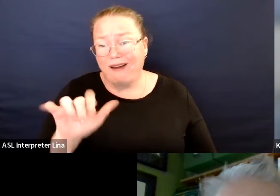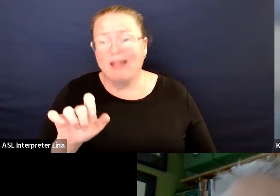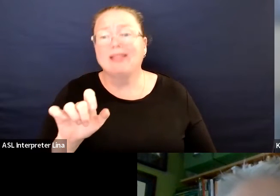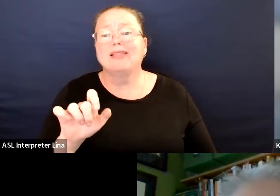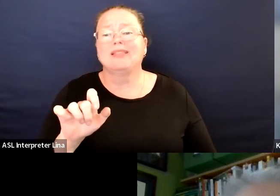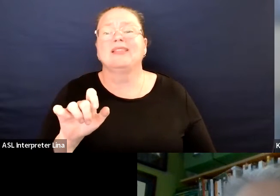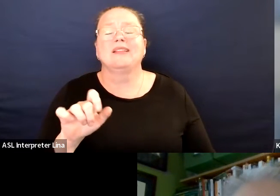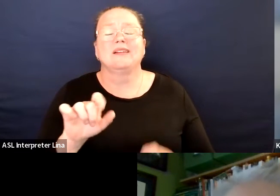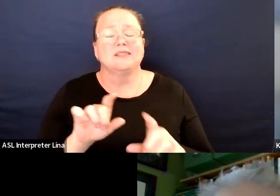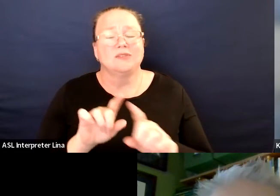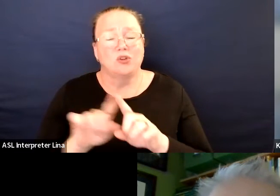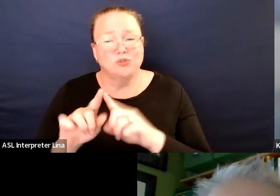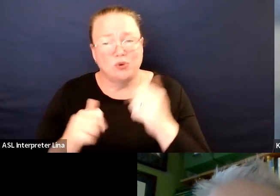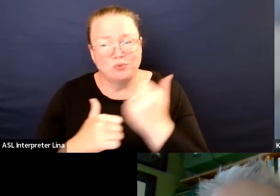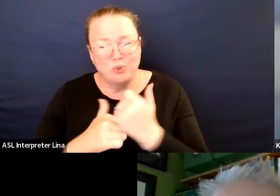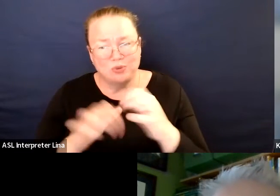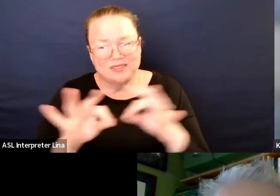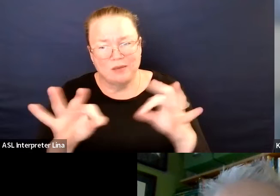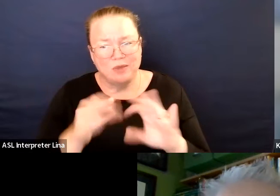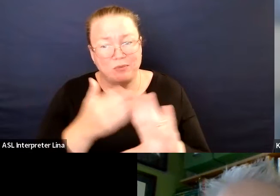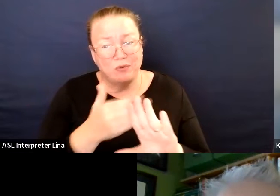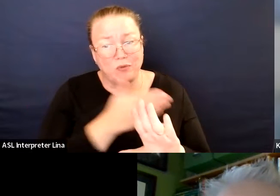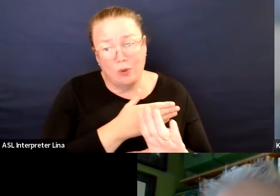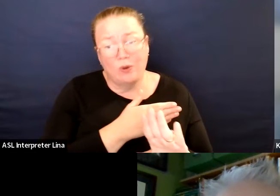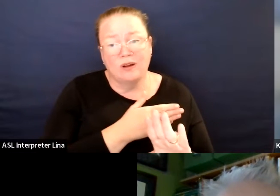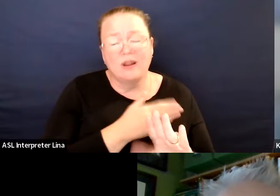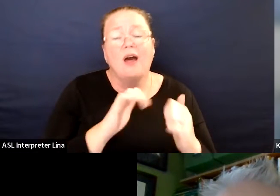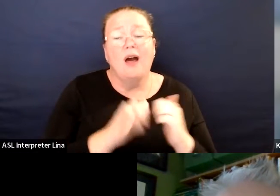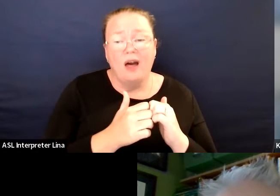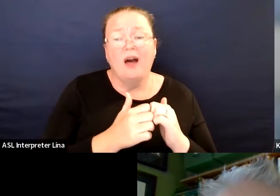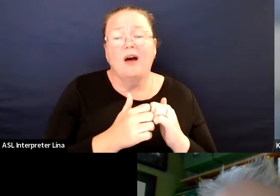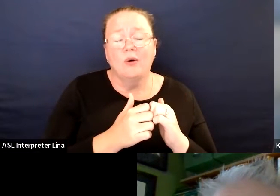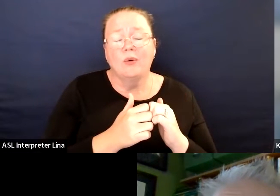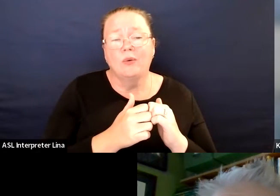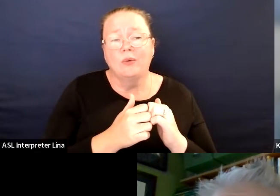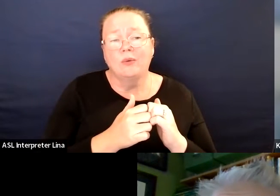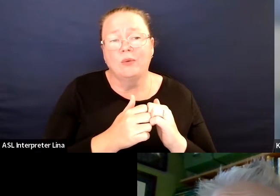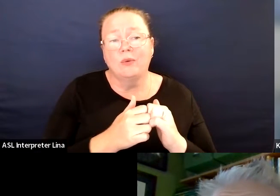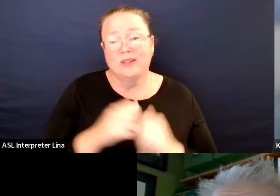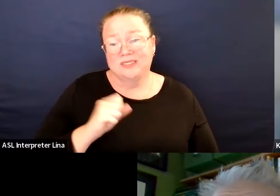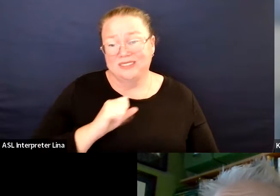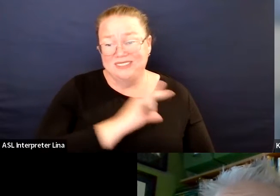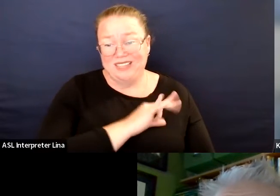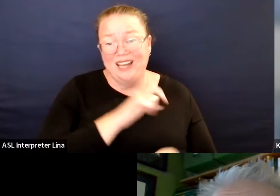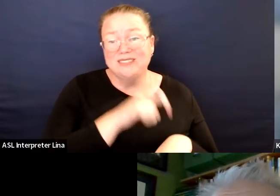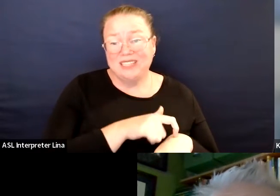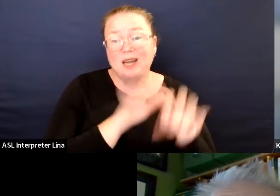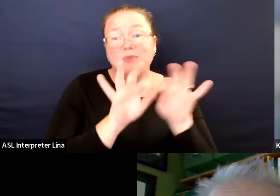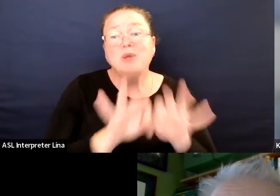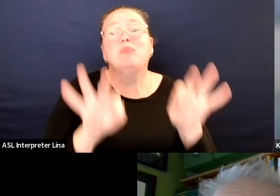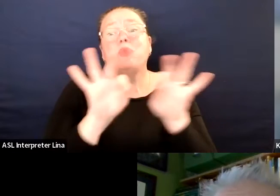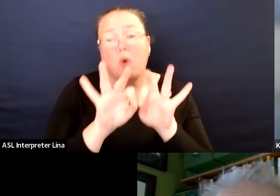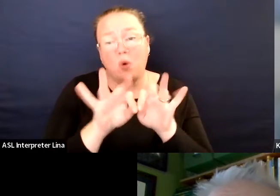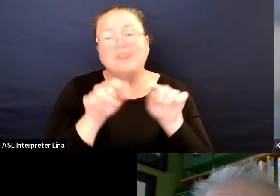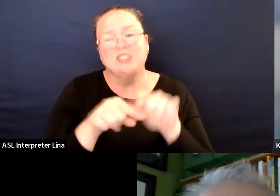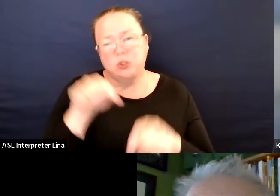underpins that statement we made earlier about how the staff time is really important in doing